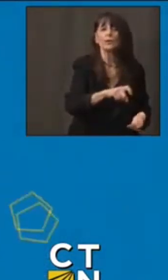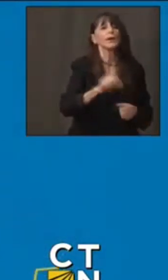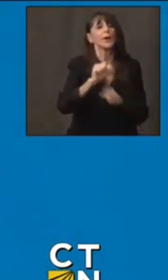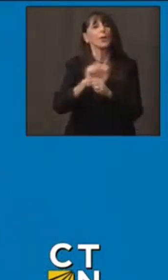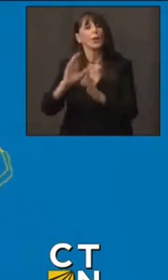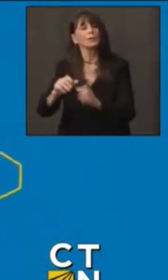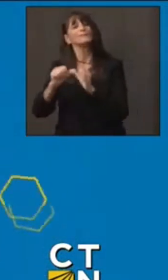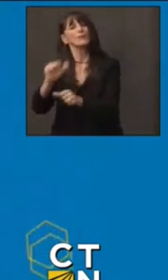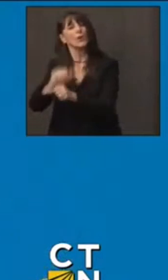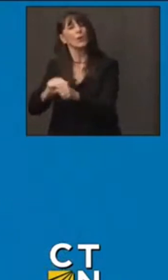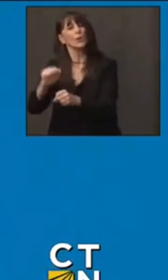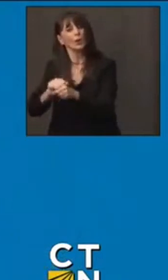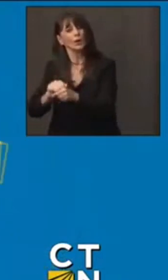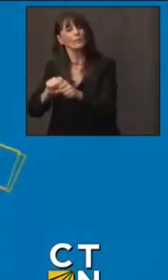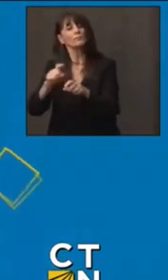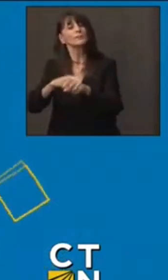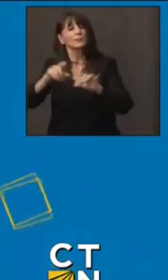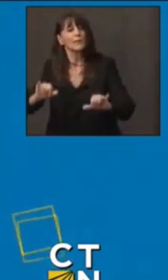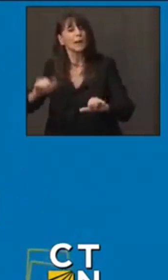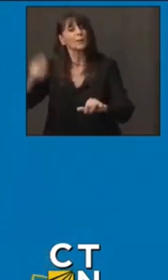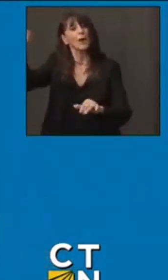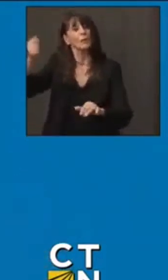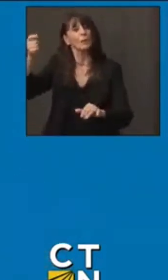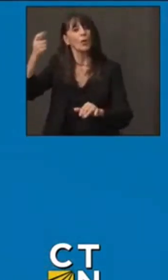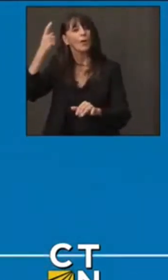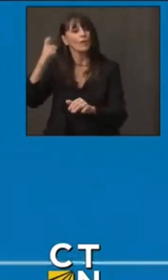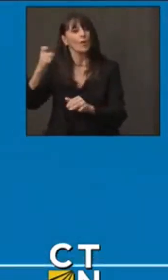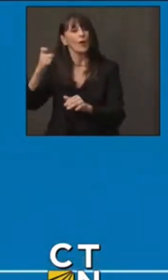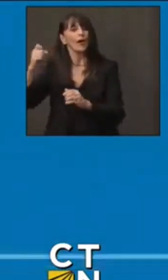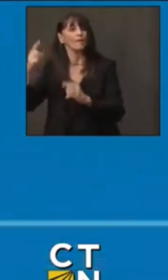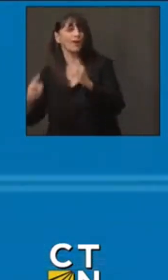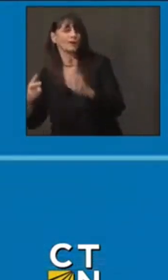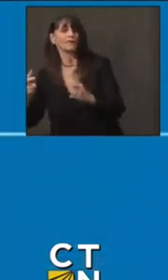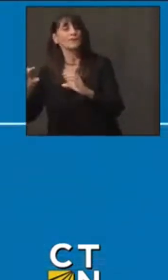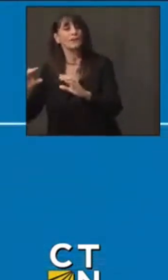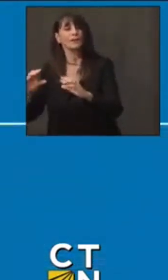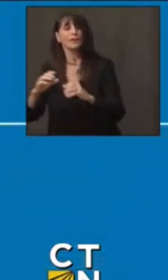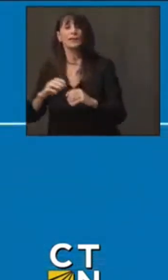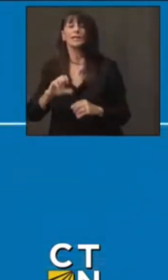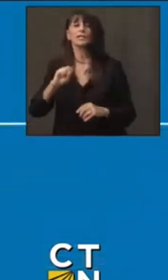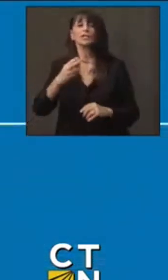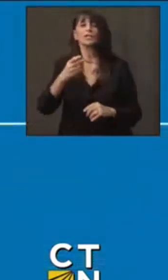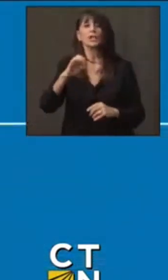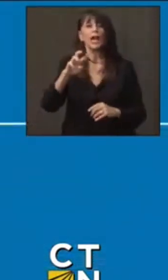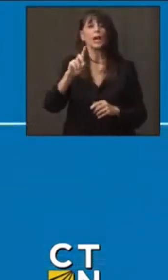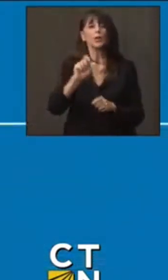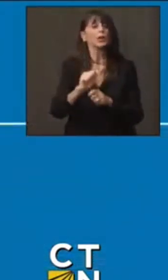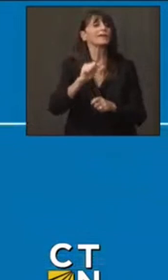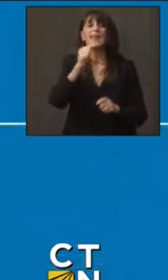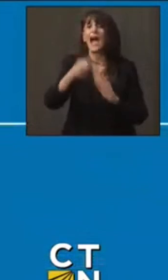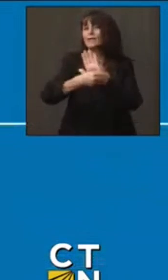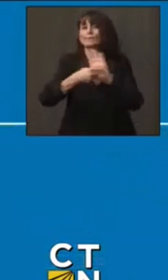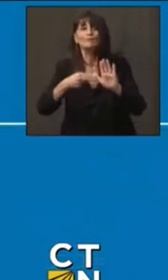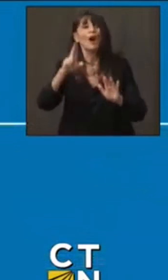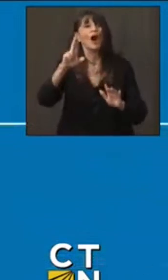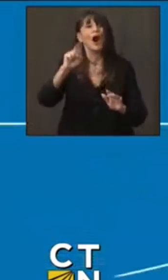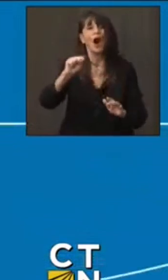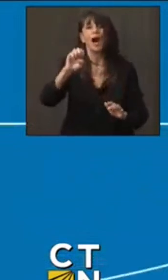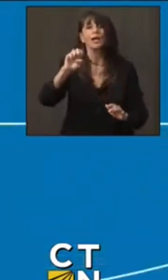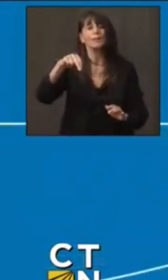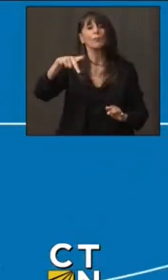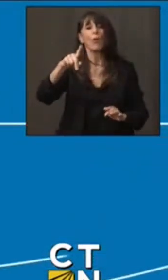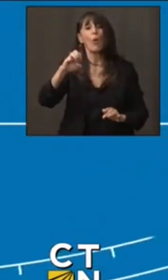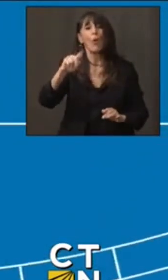jobs and collect unemployment for the hours lost. Don't think of the Shared Work Program as unemployment insurance. Rather,